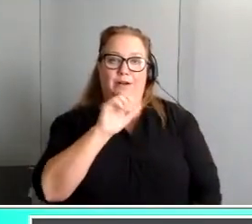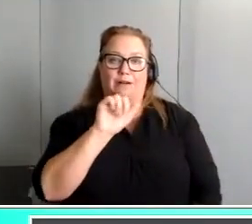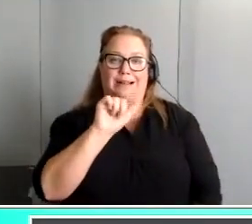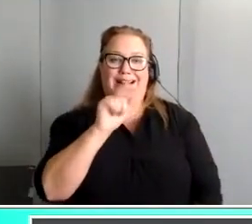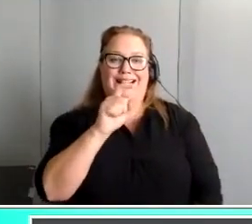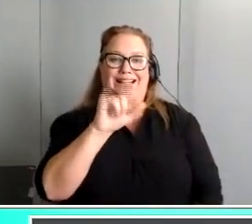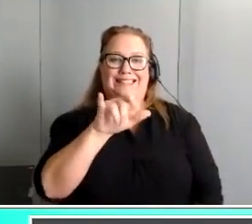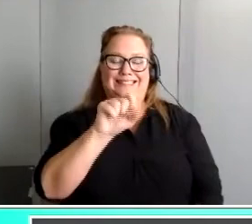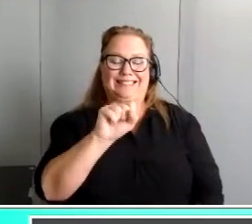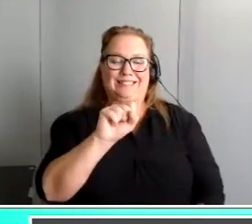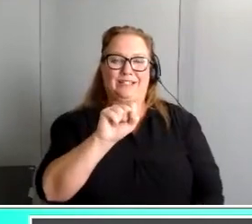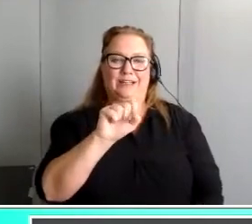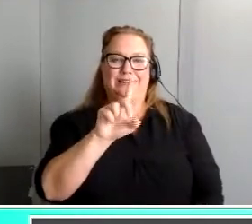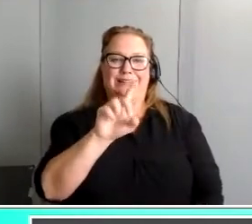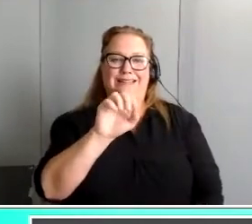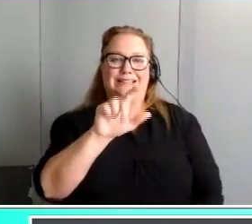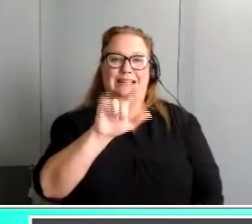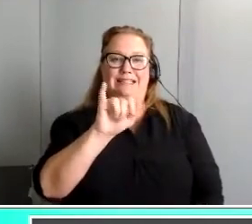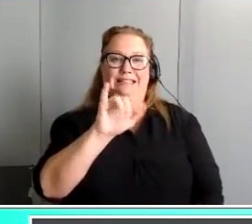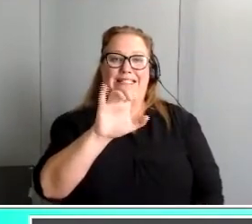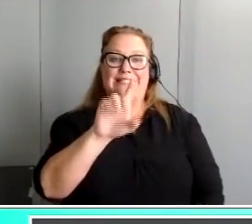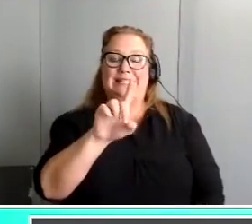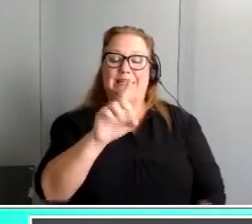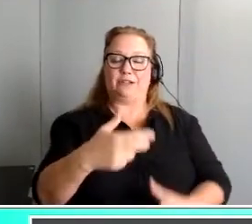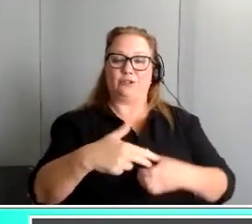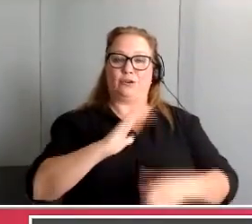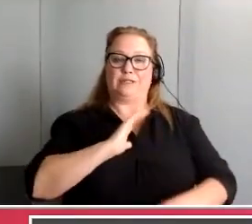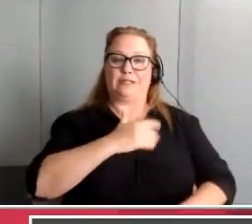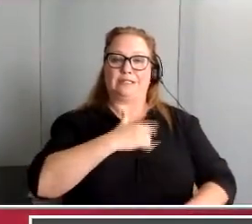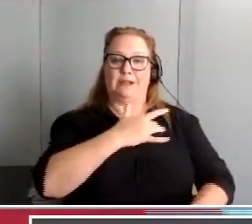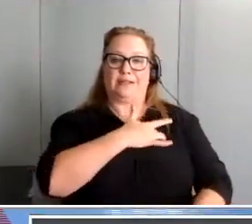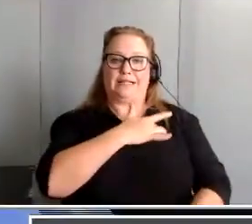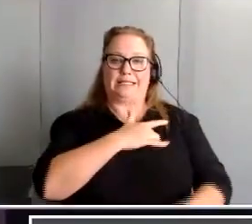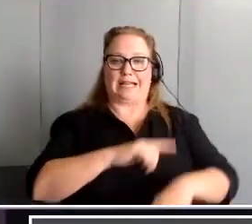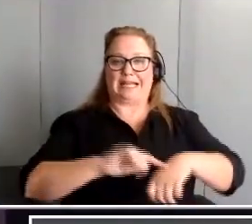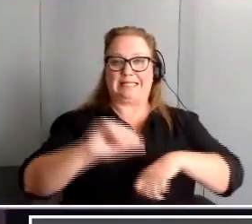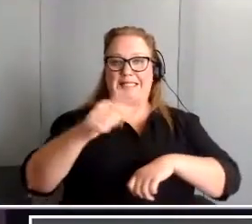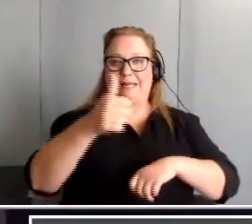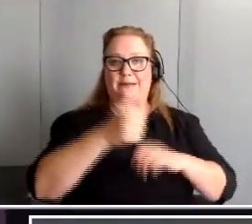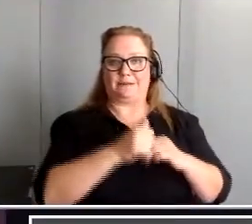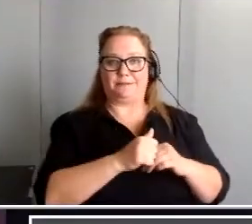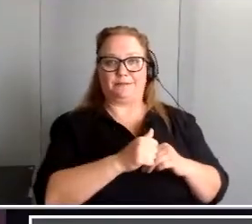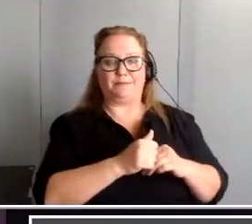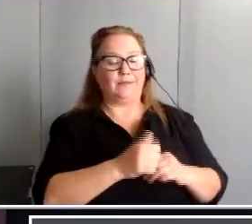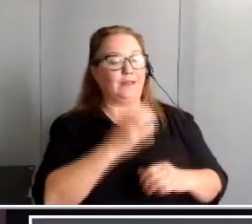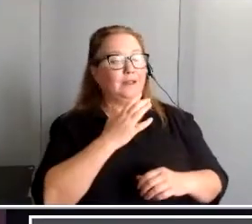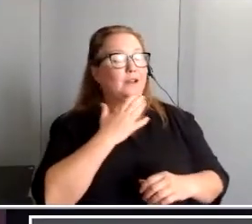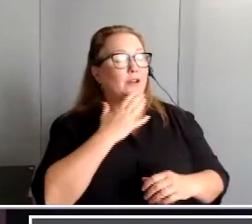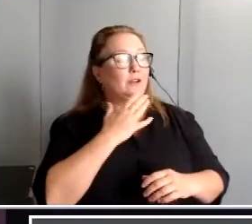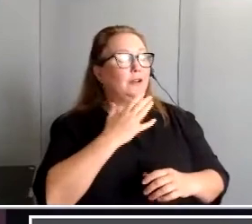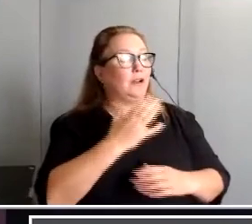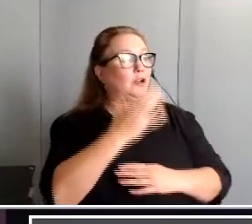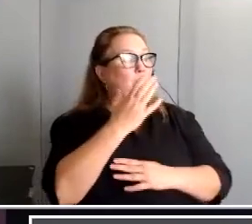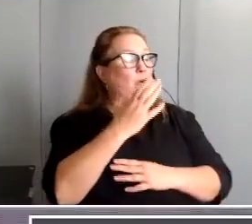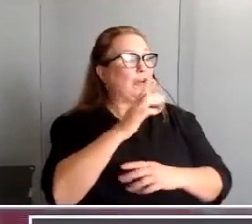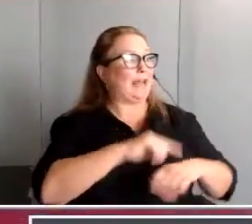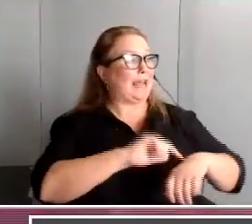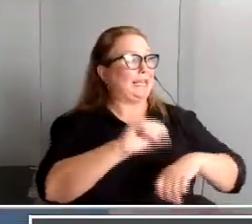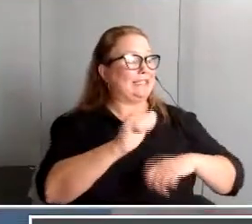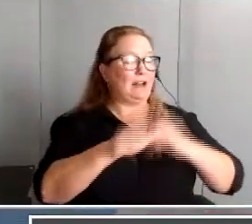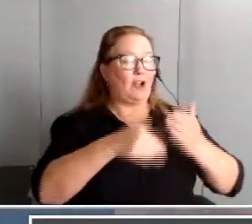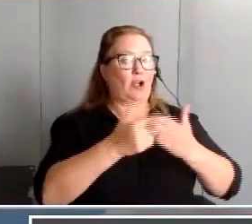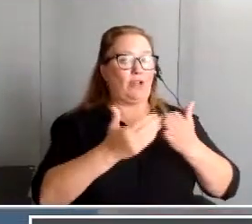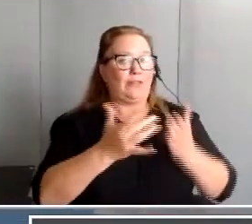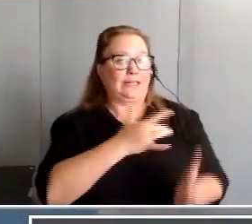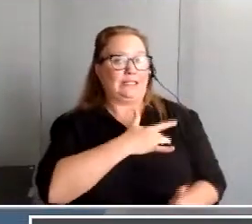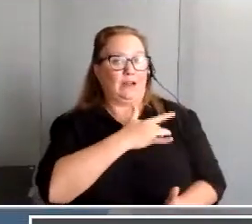with a preview of today's episode of All Things Heart coming up at 10. I'm Alexis Del Cid, coming up at 10 a.m. on All Things Heart. And